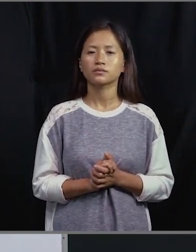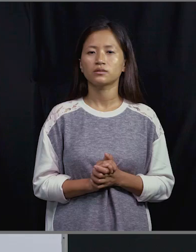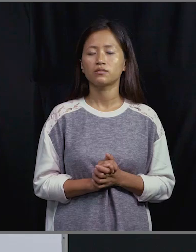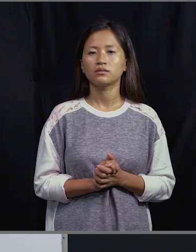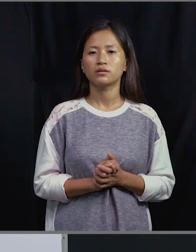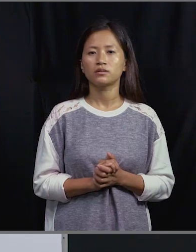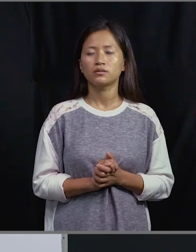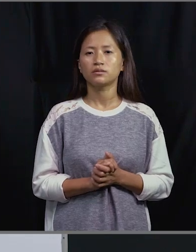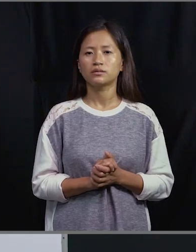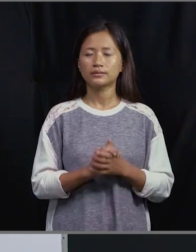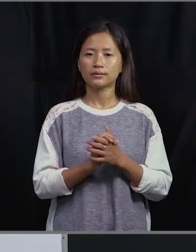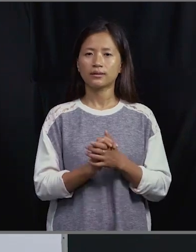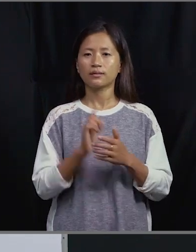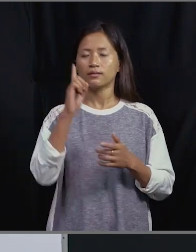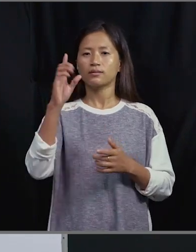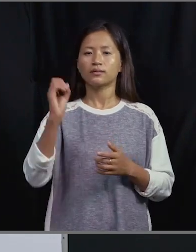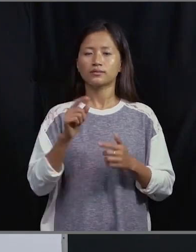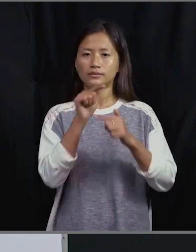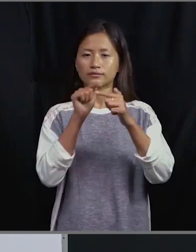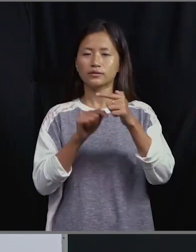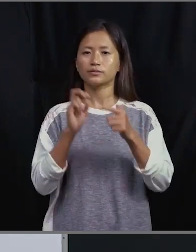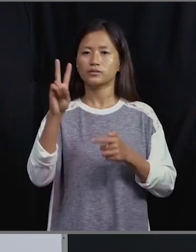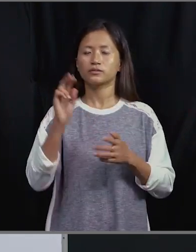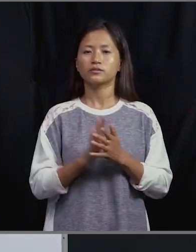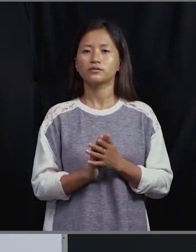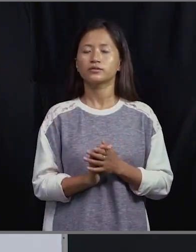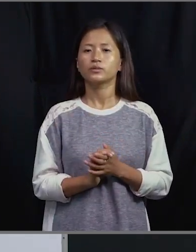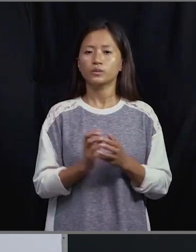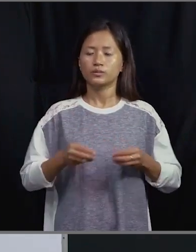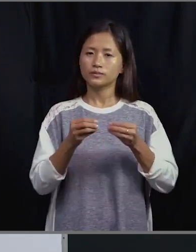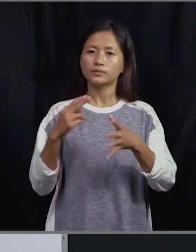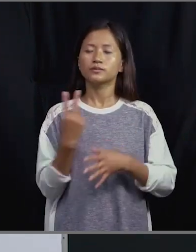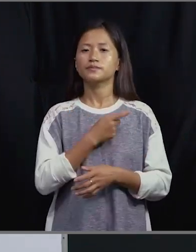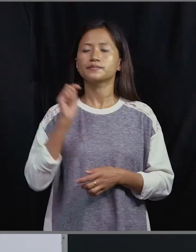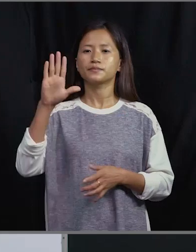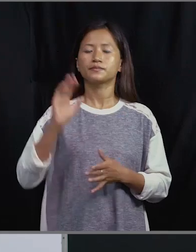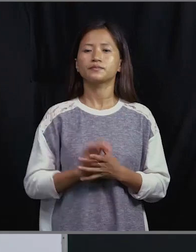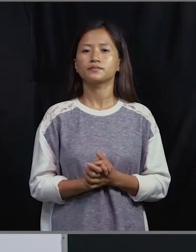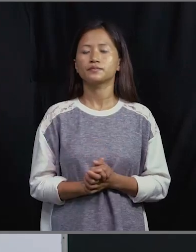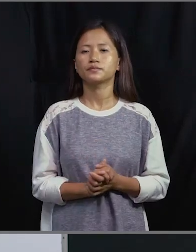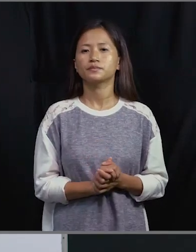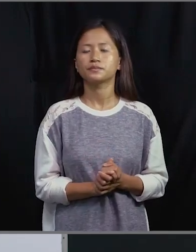So 10 divided by 2 will give us 5.